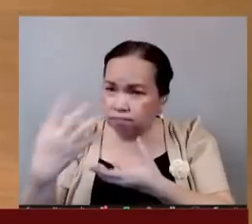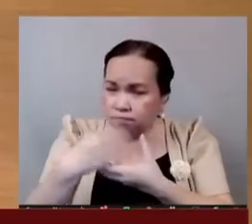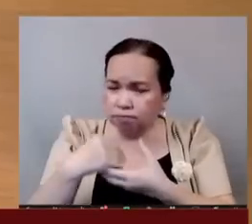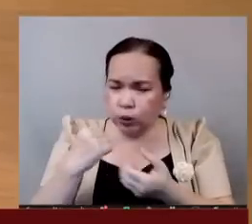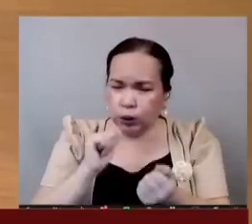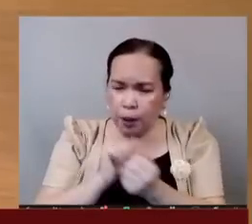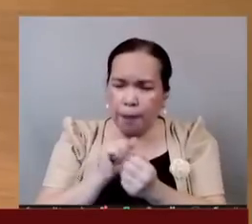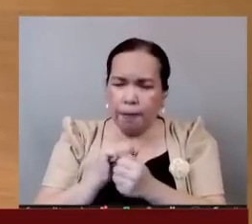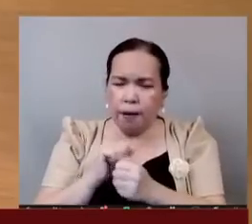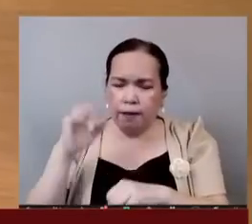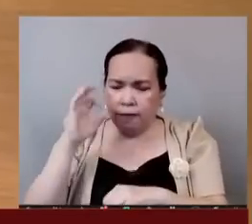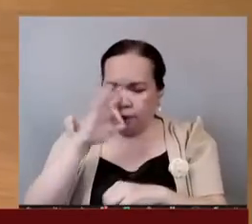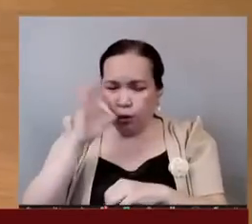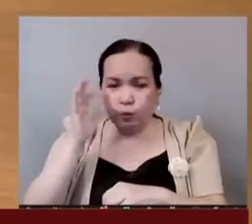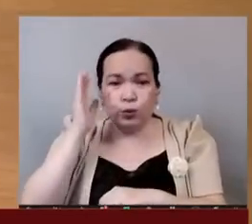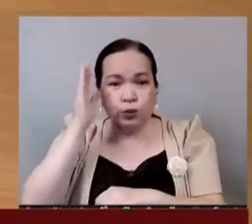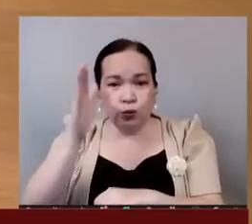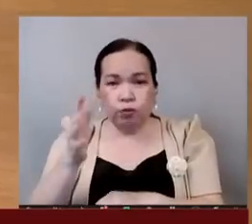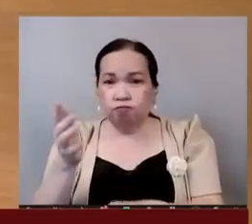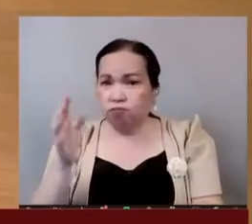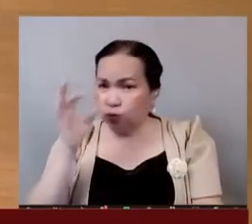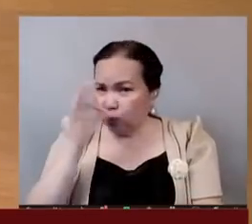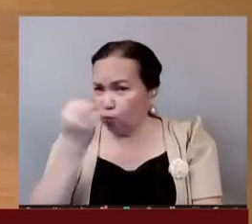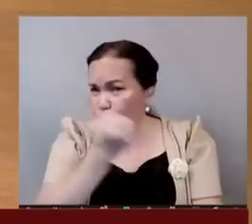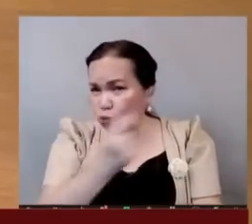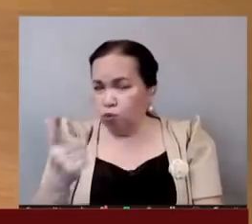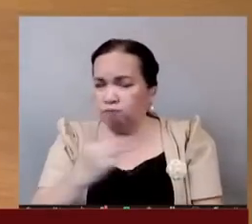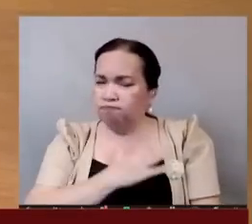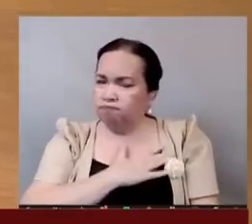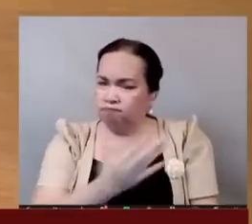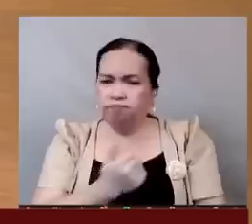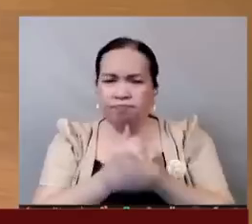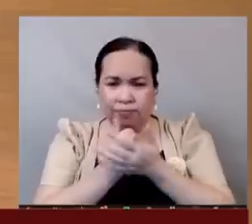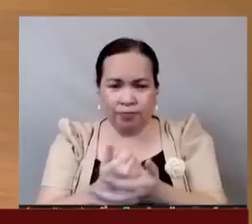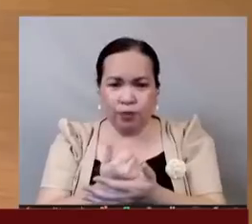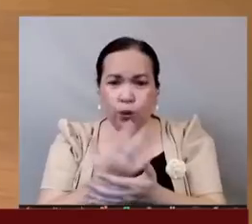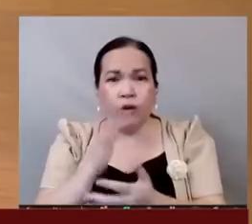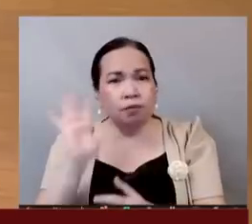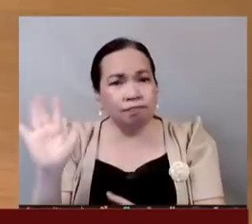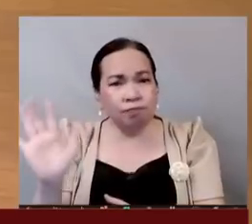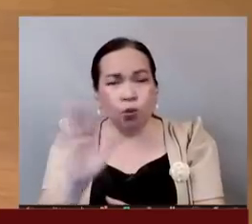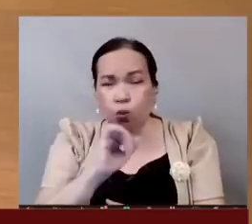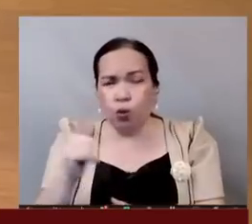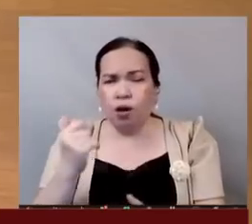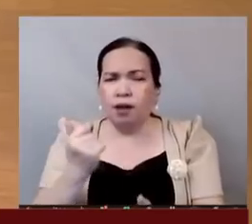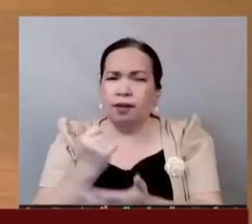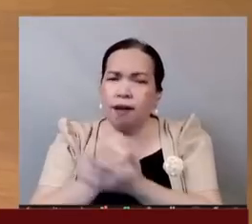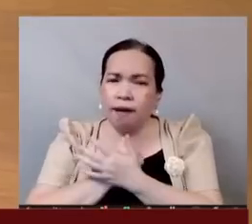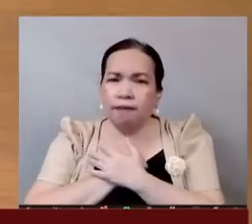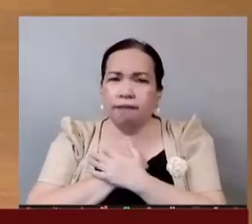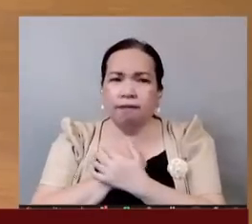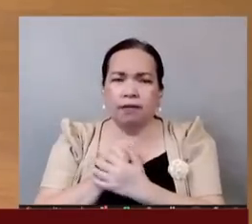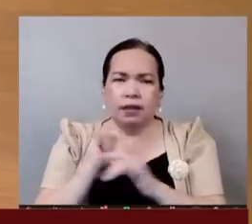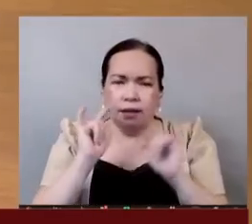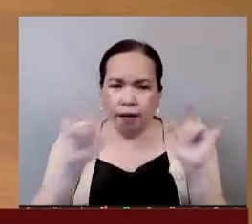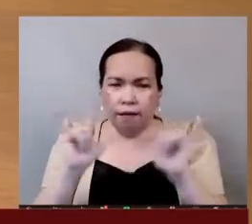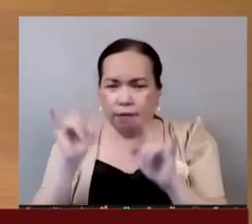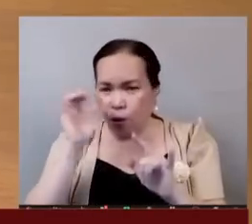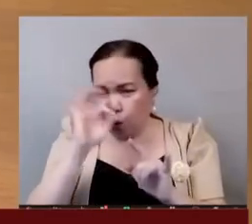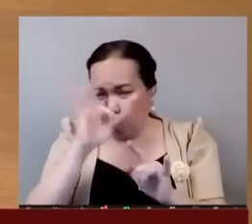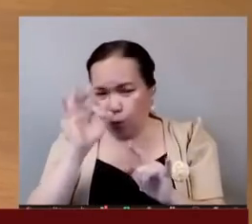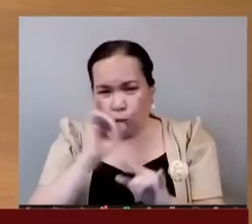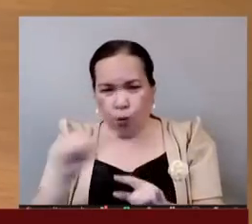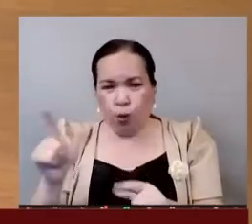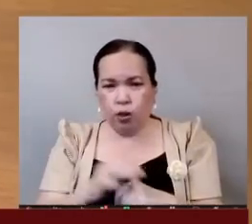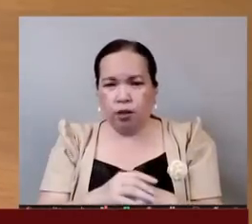future. Handa silang maghandog ng tulong dahil mahal nila ang kanilang kapwa Pilipino at mahal na mahal nila